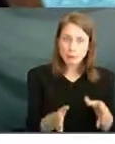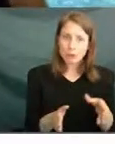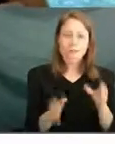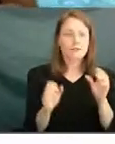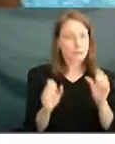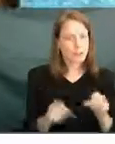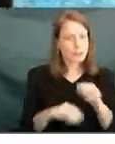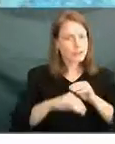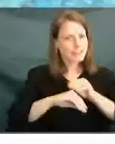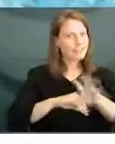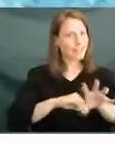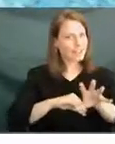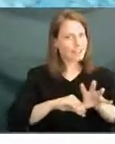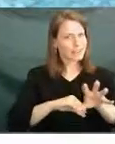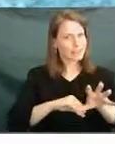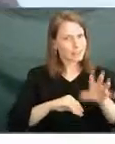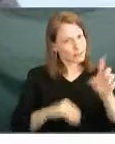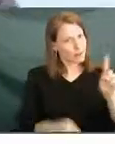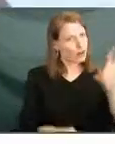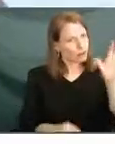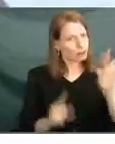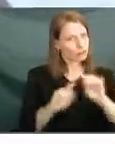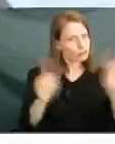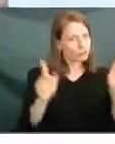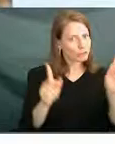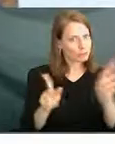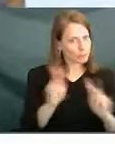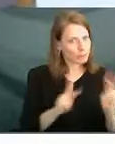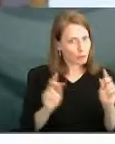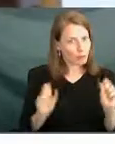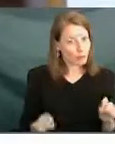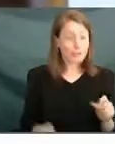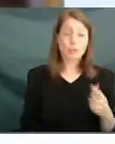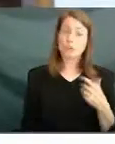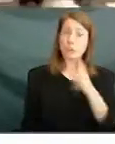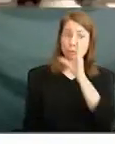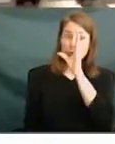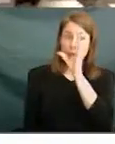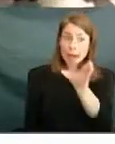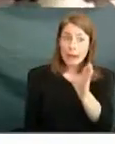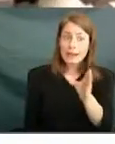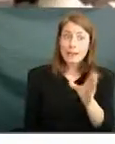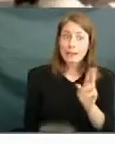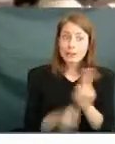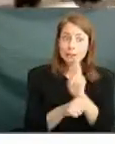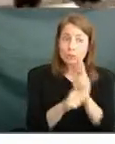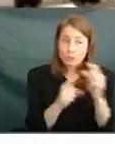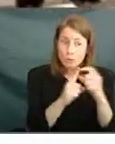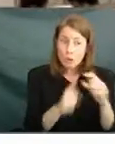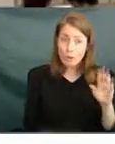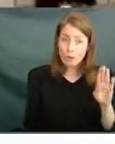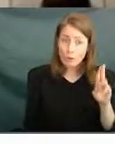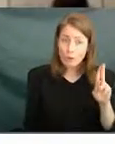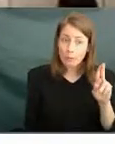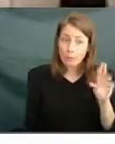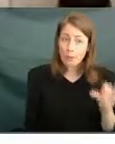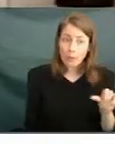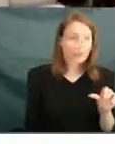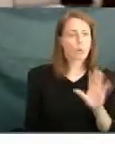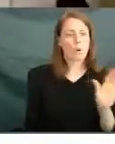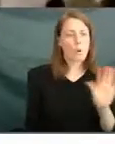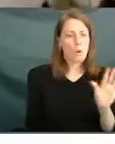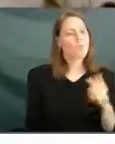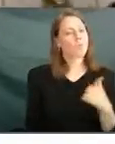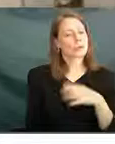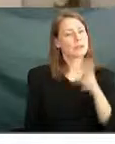talk directly about bullying all the time? No. But reminding them how you can affect a lot of people's lives. And even we discuss the